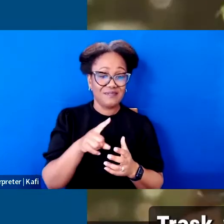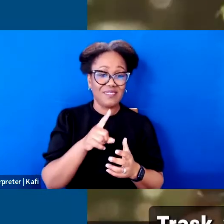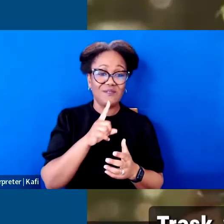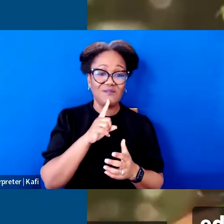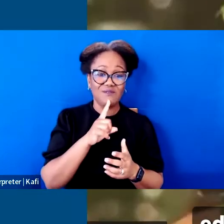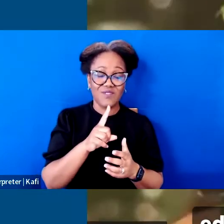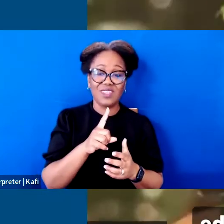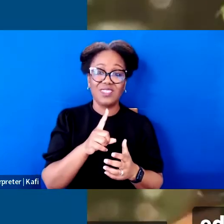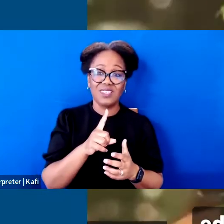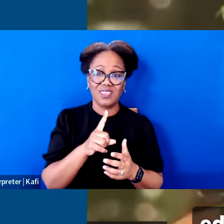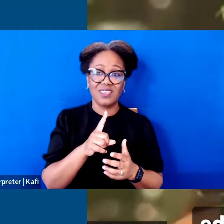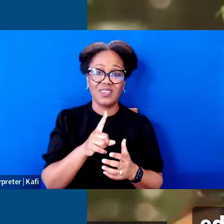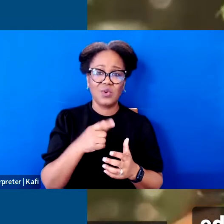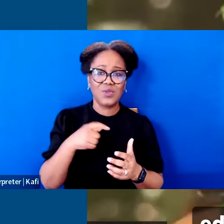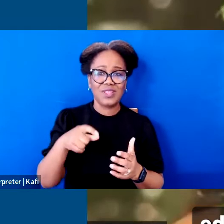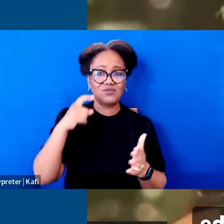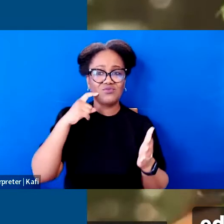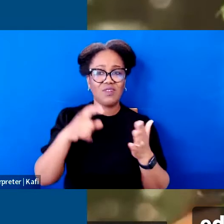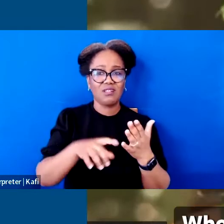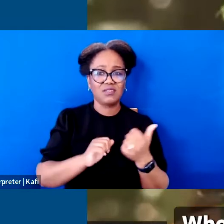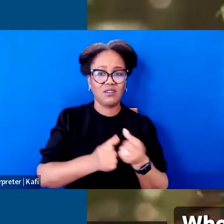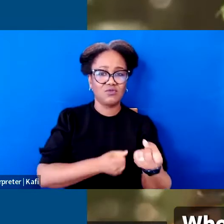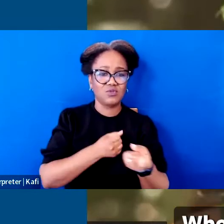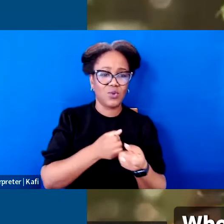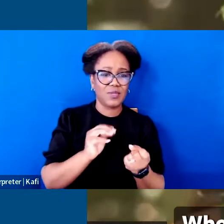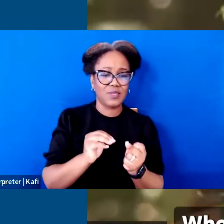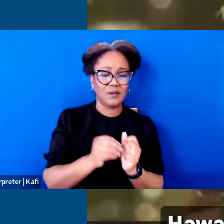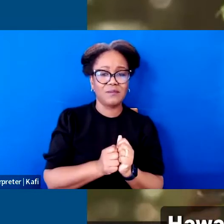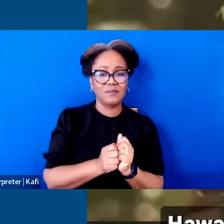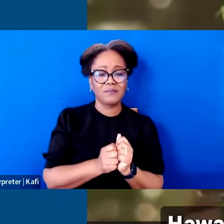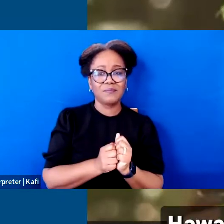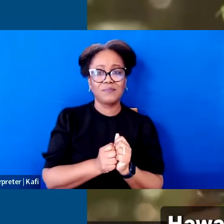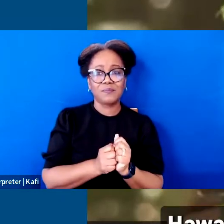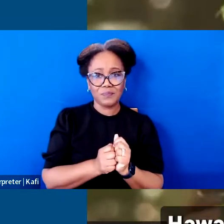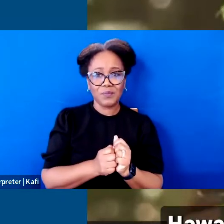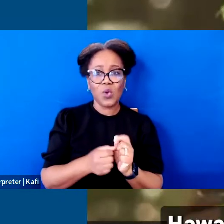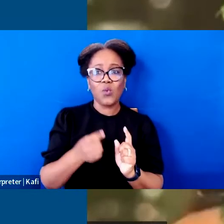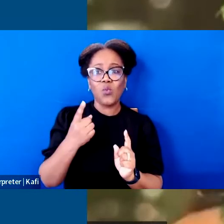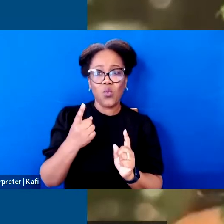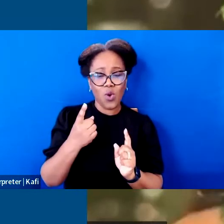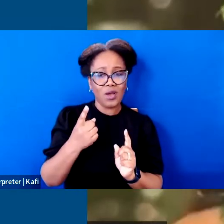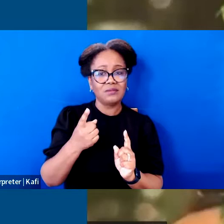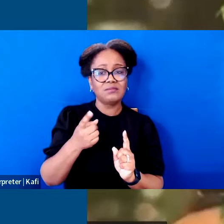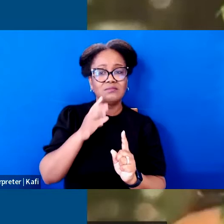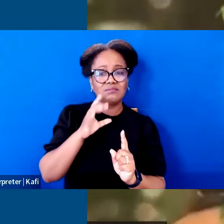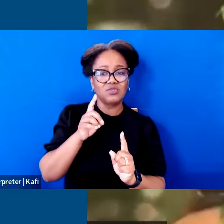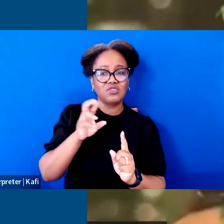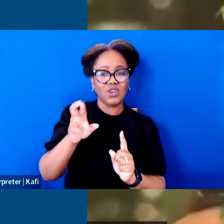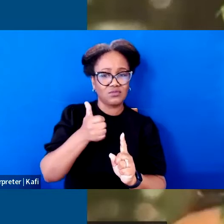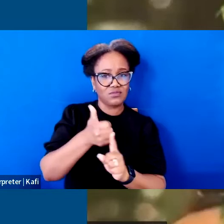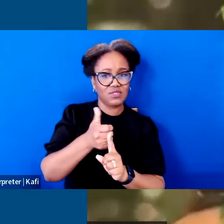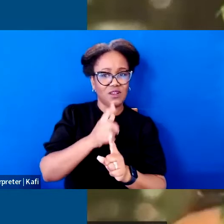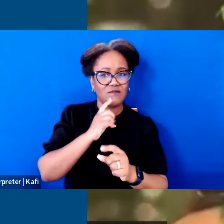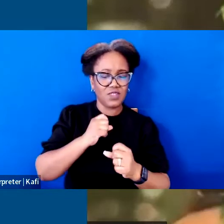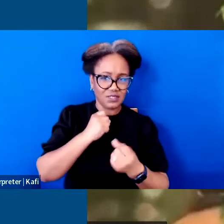Hawaiian activist, educator, author, and poet, who was also the leader of the Hawaiian sovereignty movement. So this